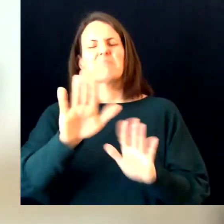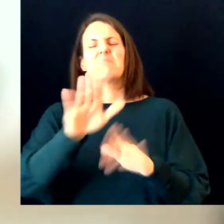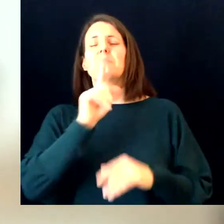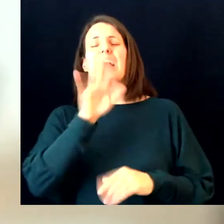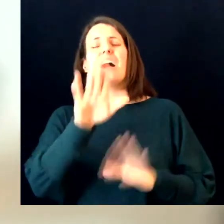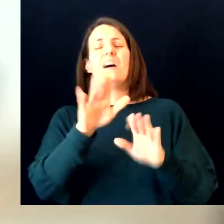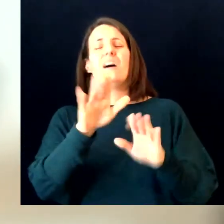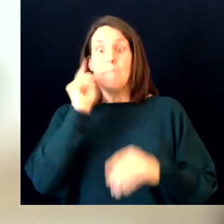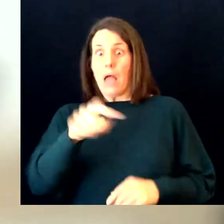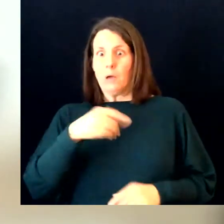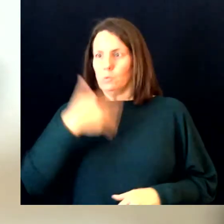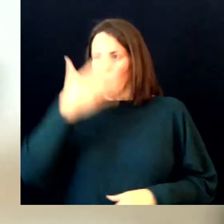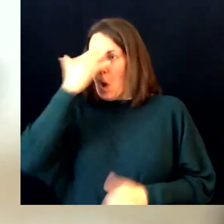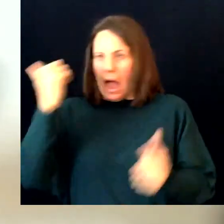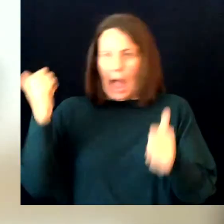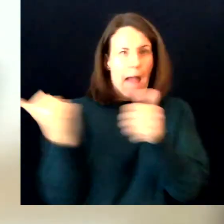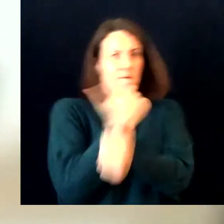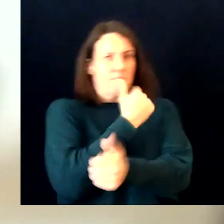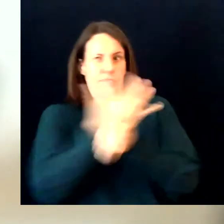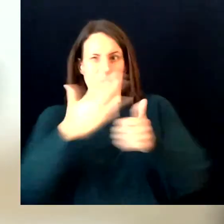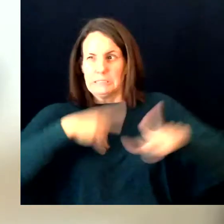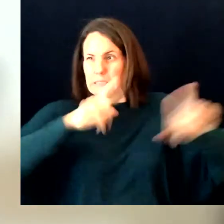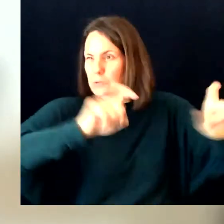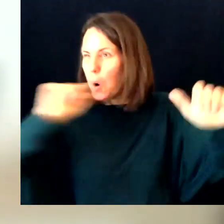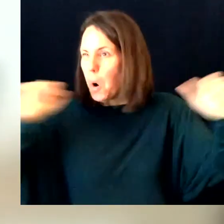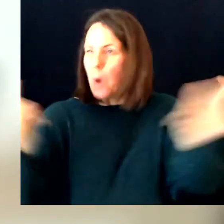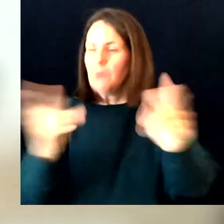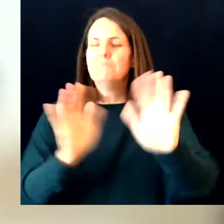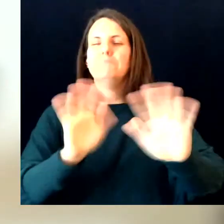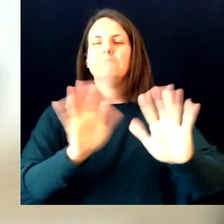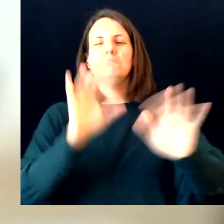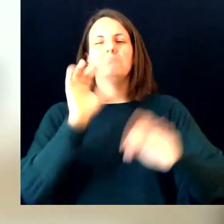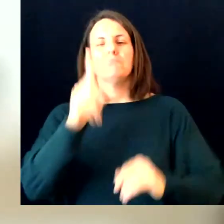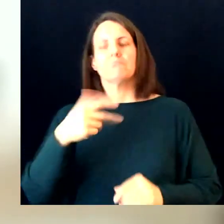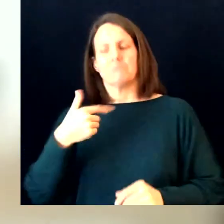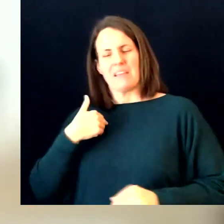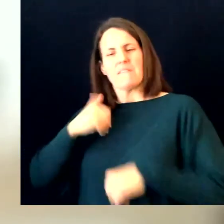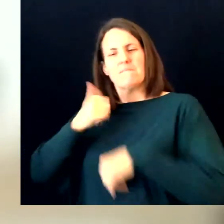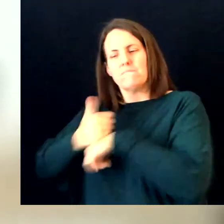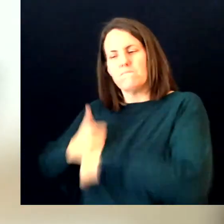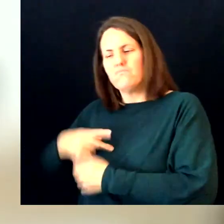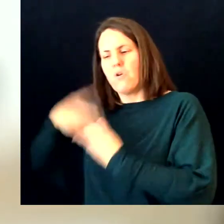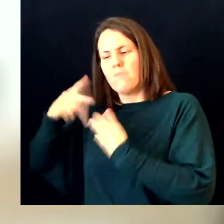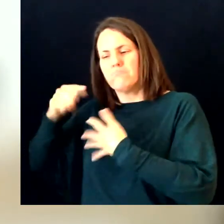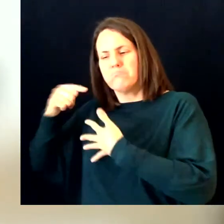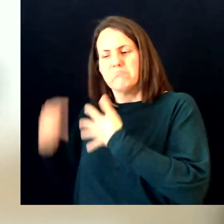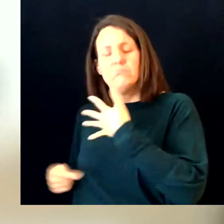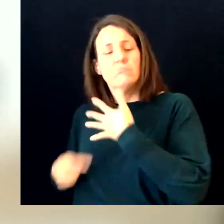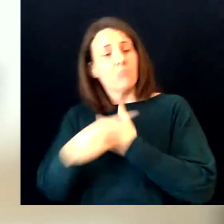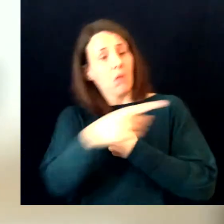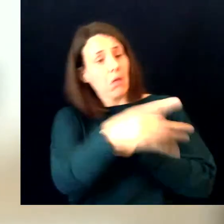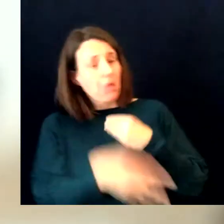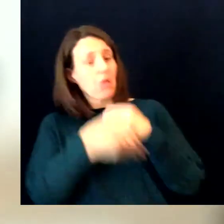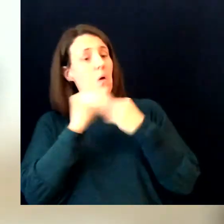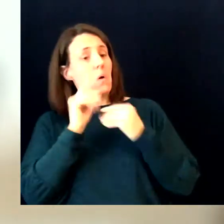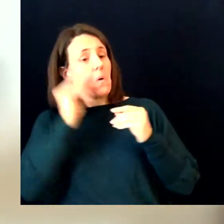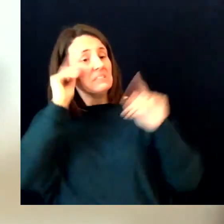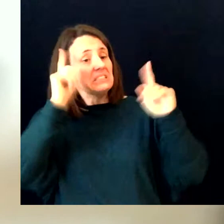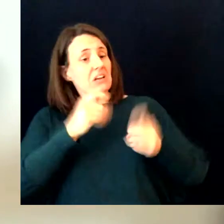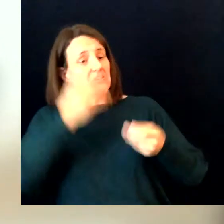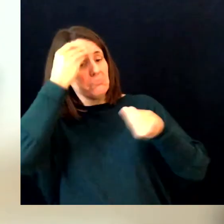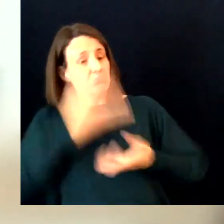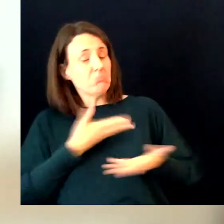know, the more we know. So there's certainly nothing wrong with reporting those tests to public health, because we can put them in the proper